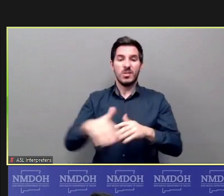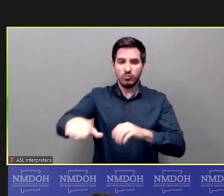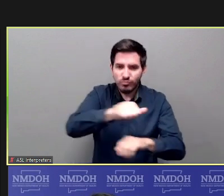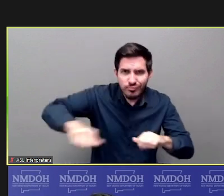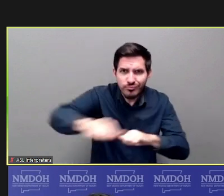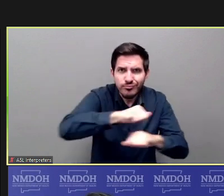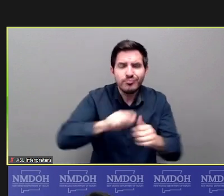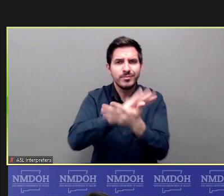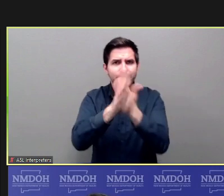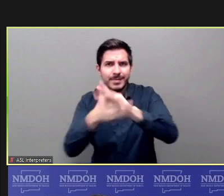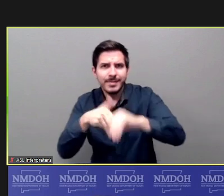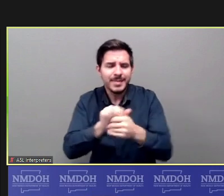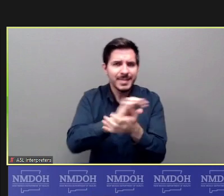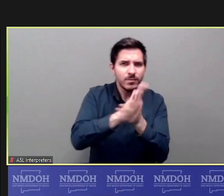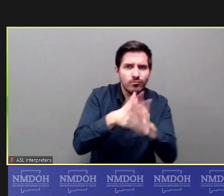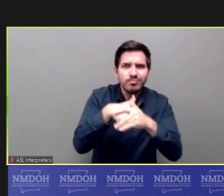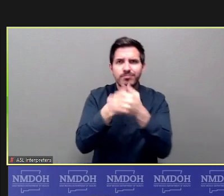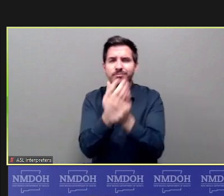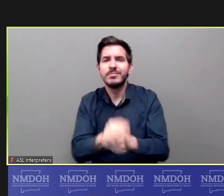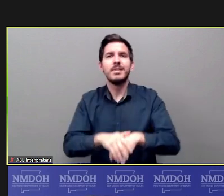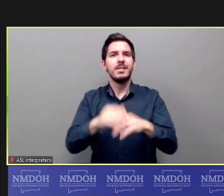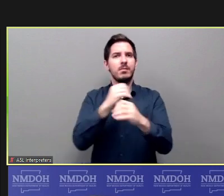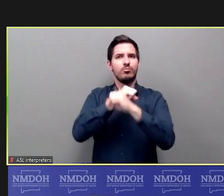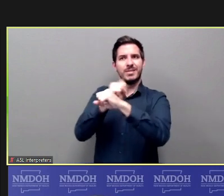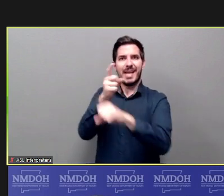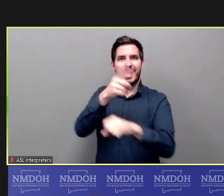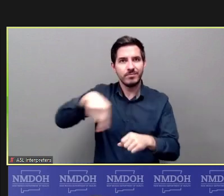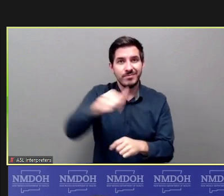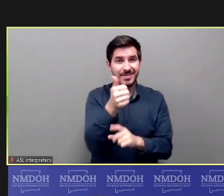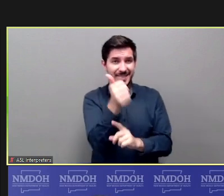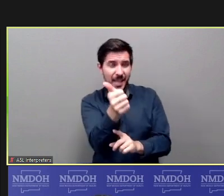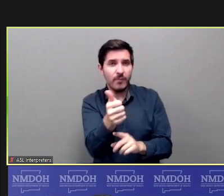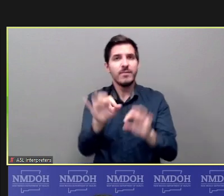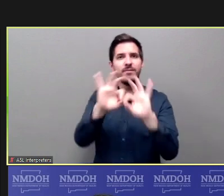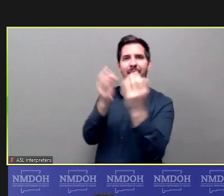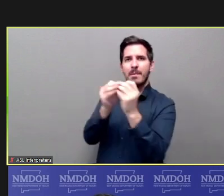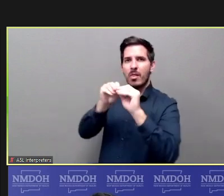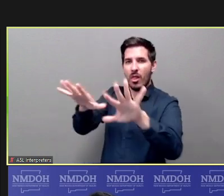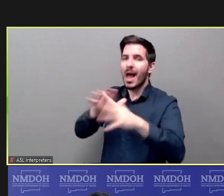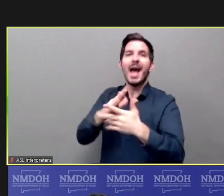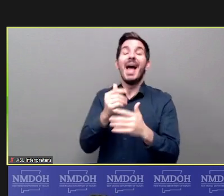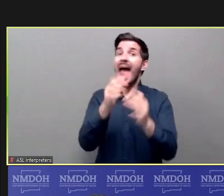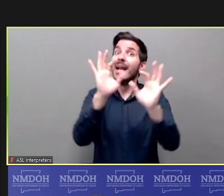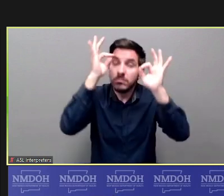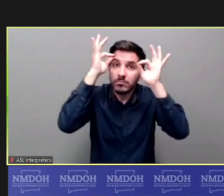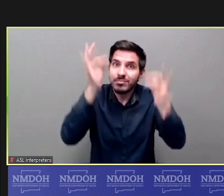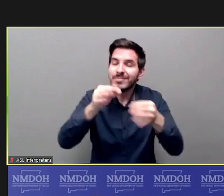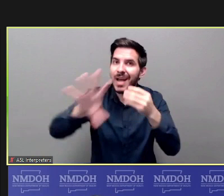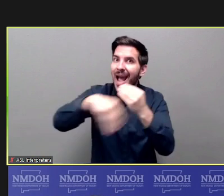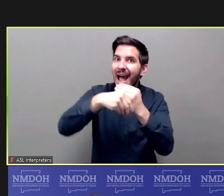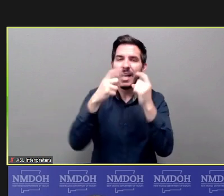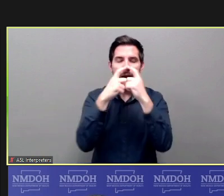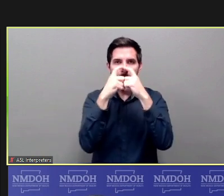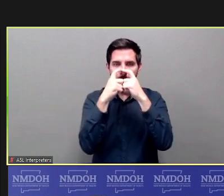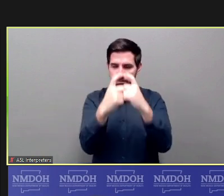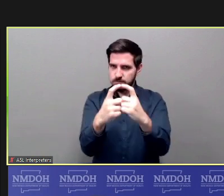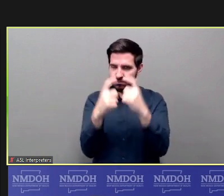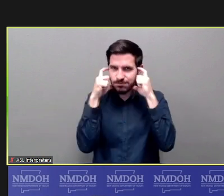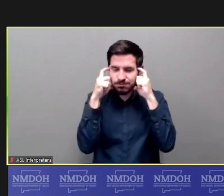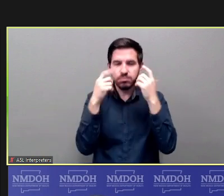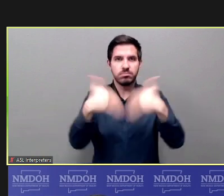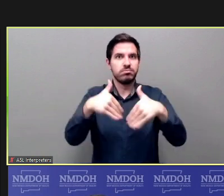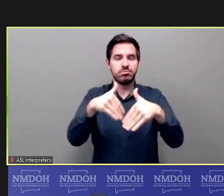of your family sick. Okay, next slide. And definitely wear a mask when you're sick. And